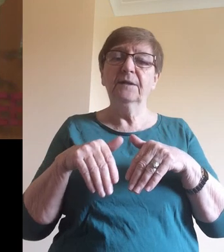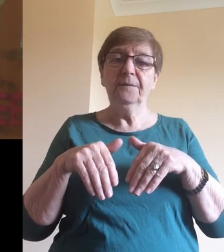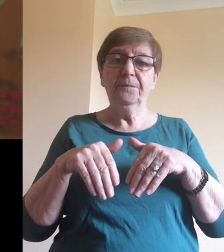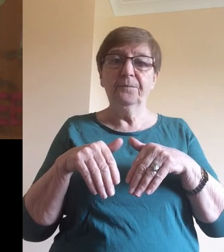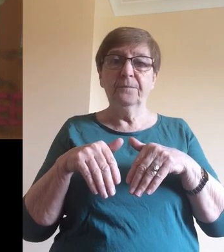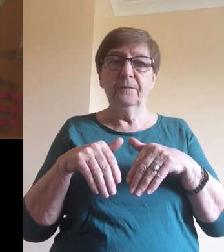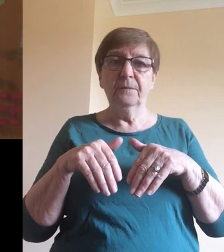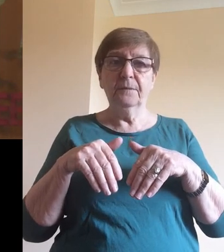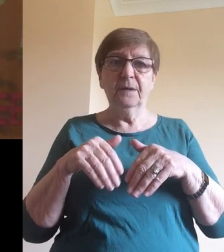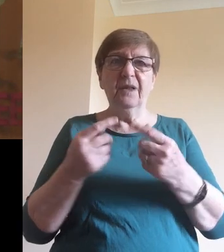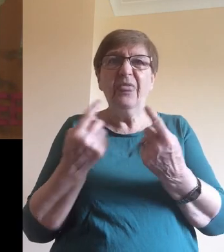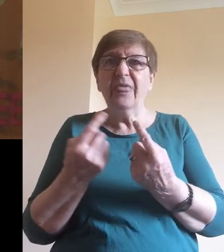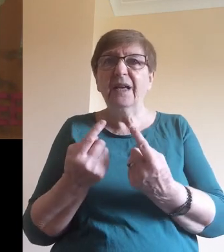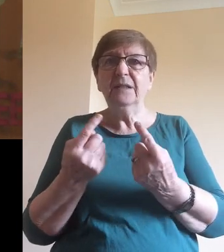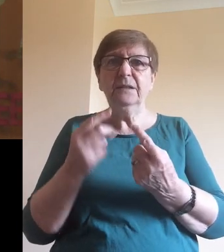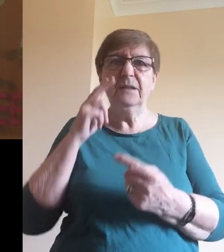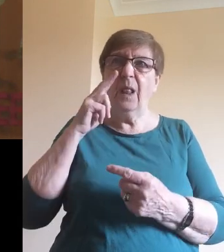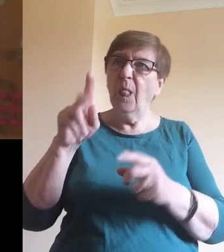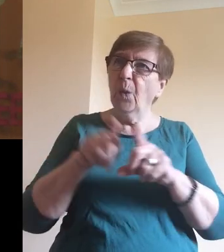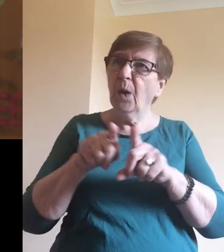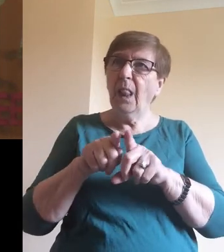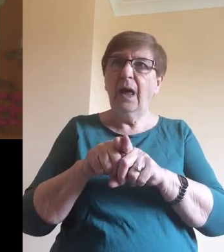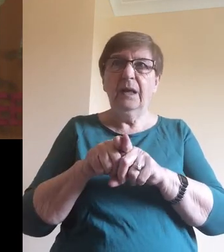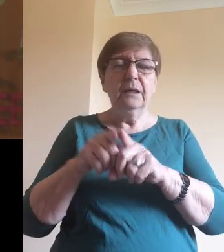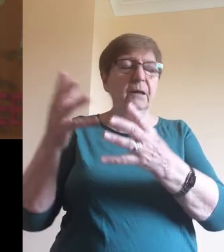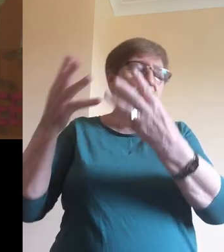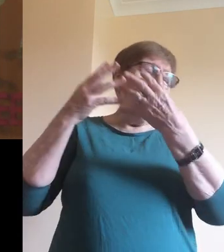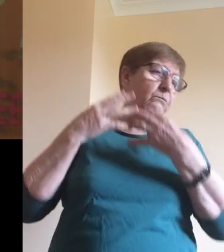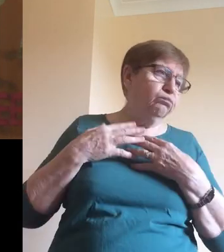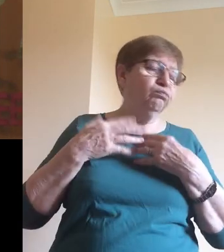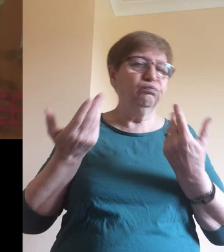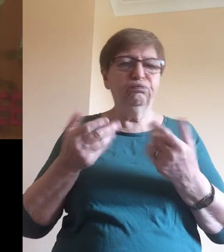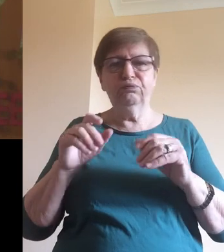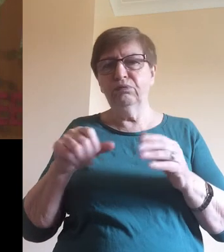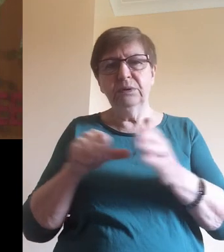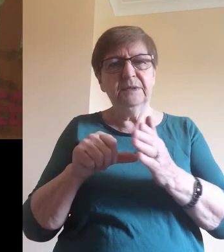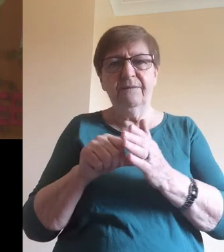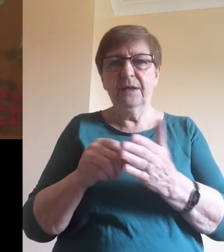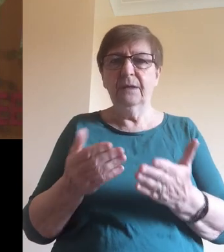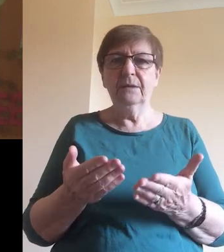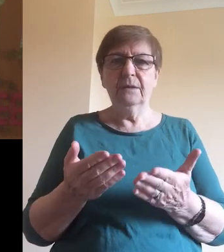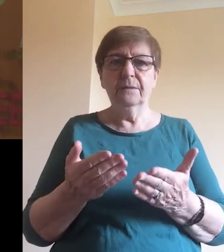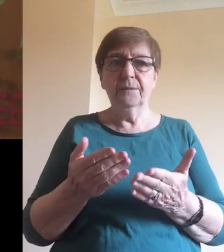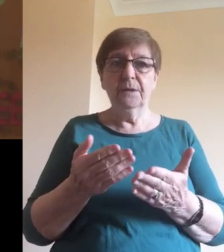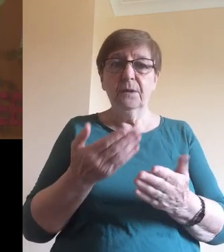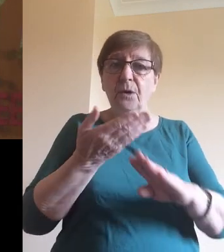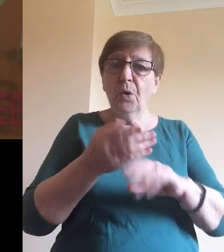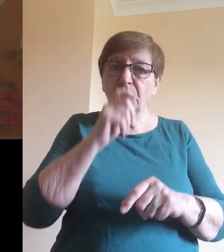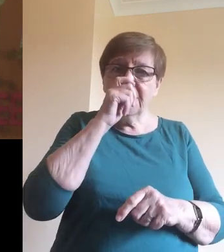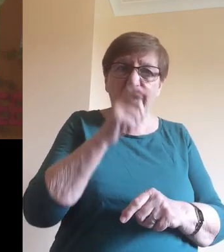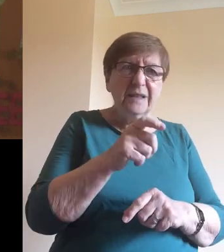when things are or when things seem to be on us, on top of us, on the Saturday. Which is